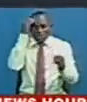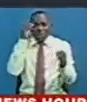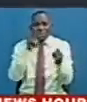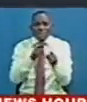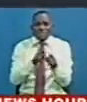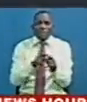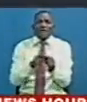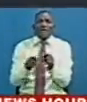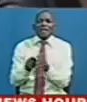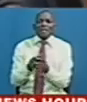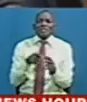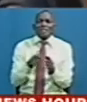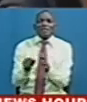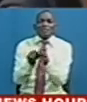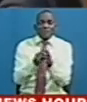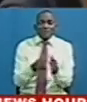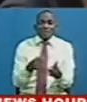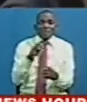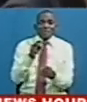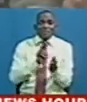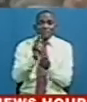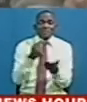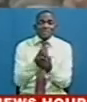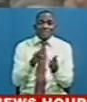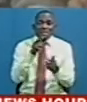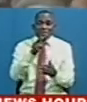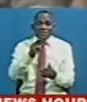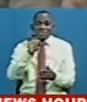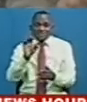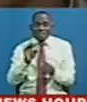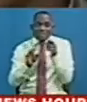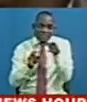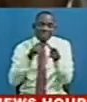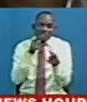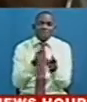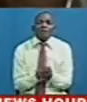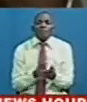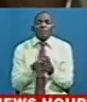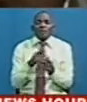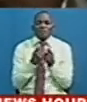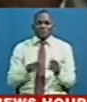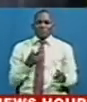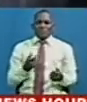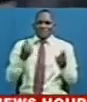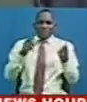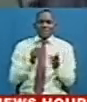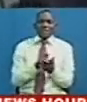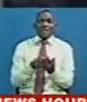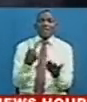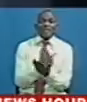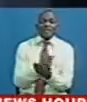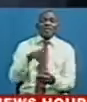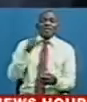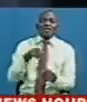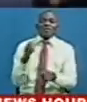more attentiveness. The Vice Chancellor of the University of Ghana, Professor Ebenezer Odruowusu, was optimistic that Ghana stands